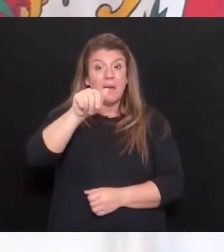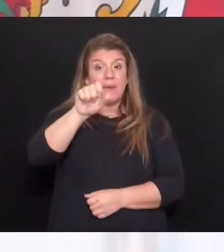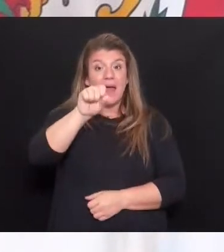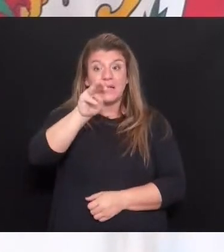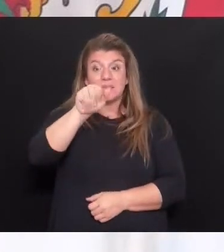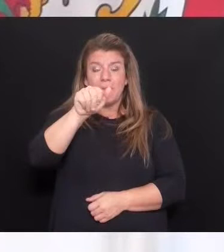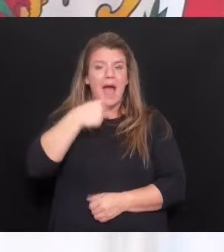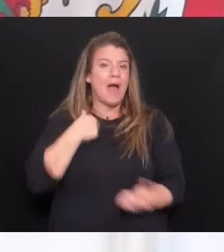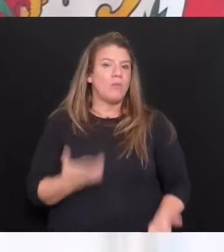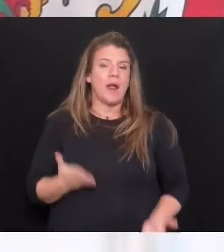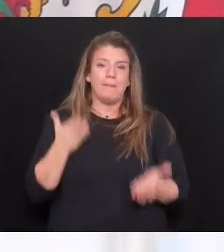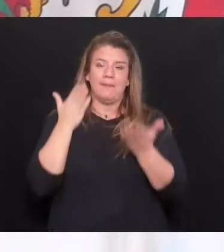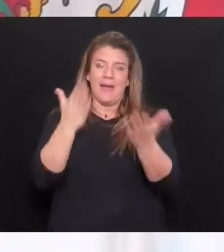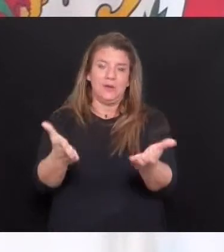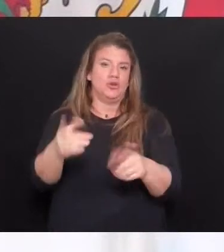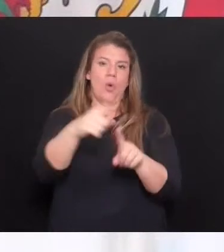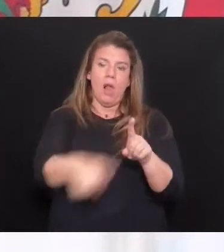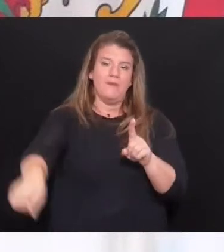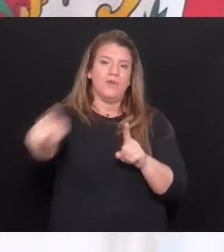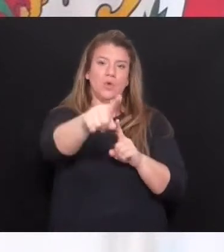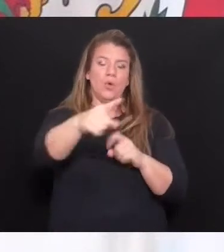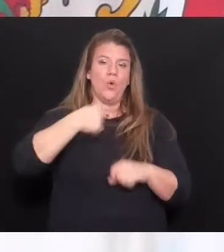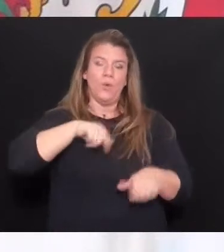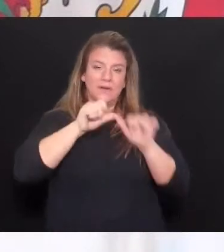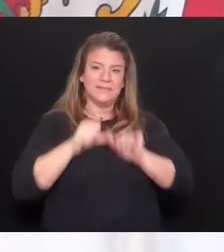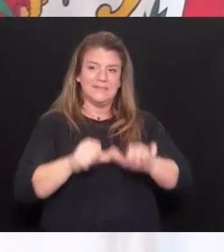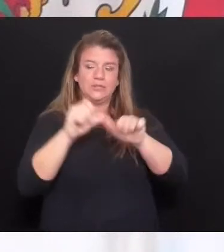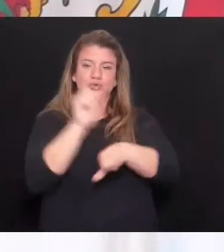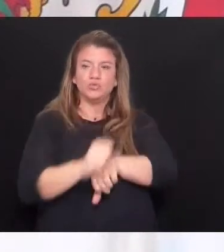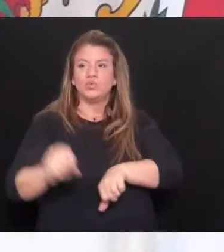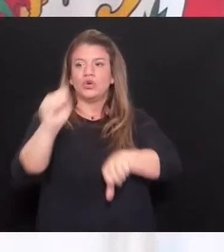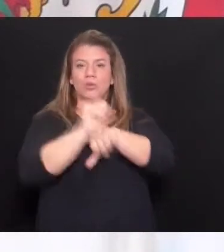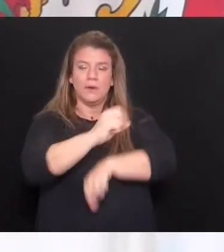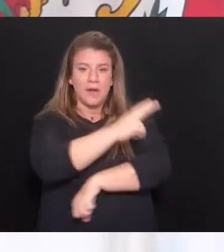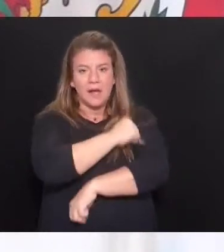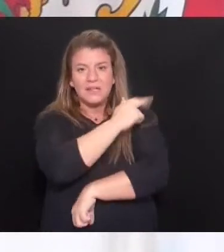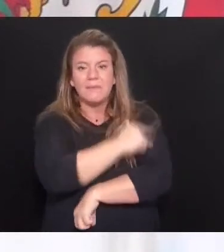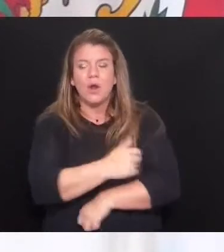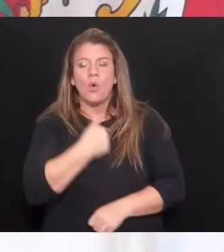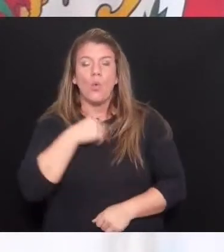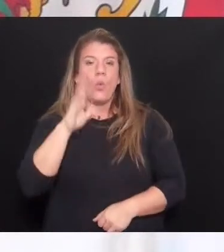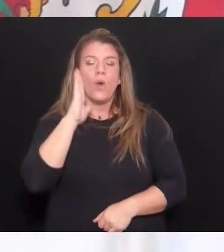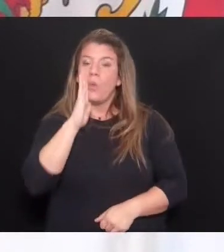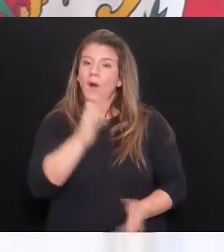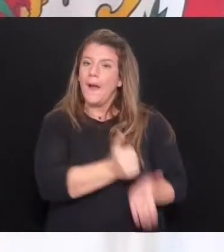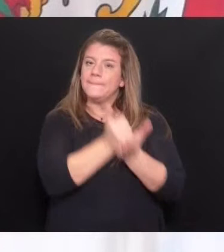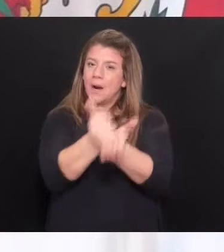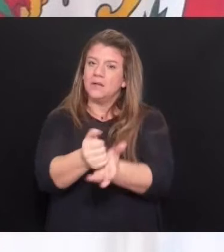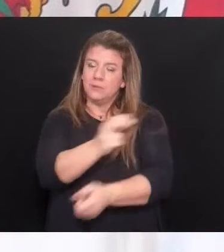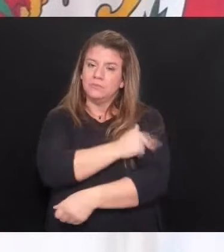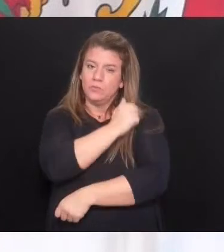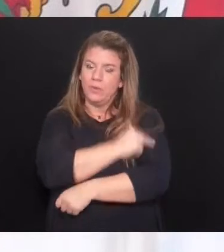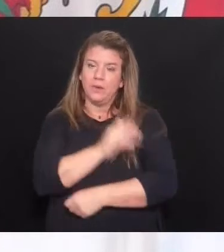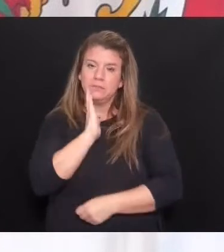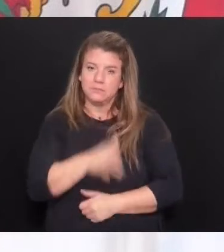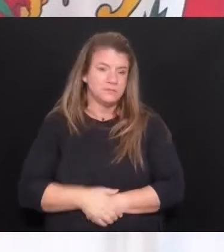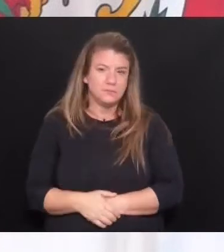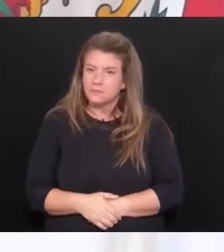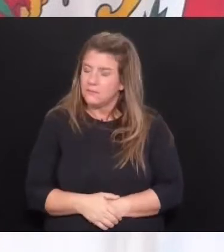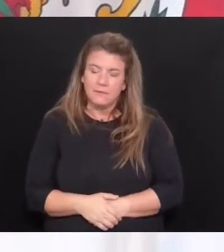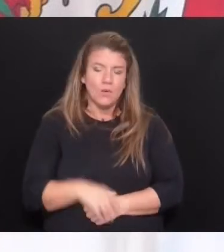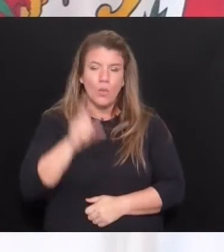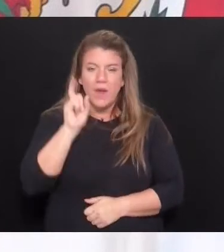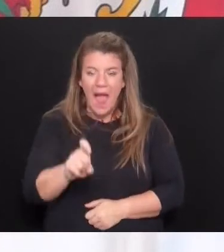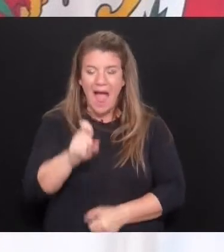everything, I recommend that to all of you. We continue to work with all the hospitals. We're going to help our hospitals in every way. We've got to keep